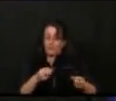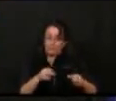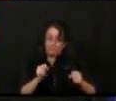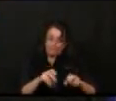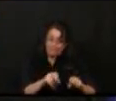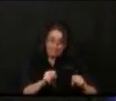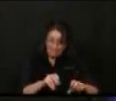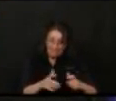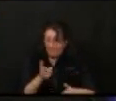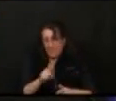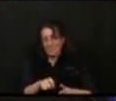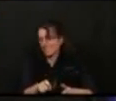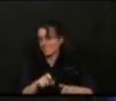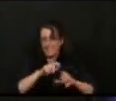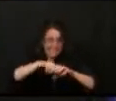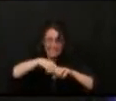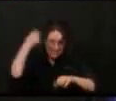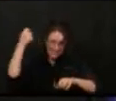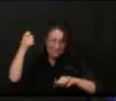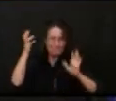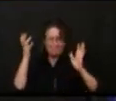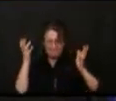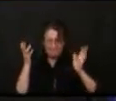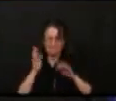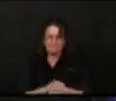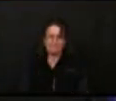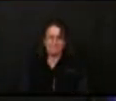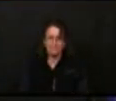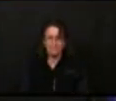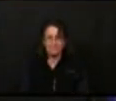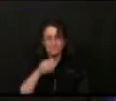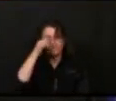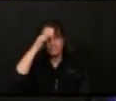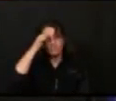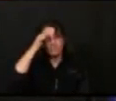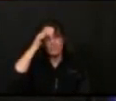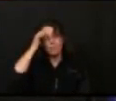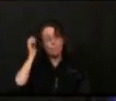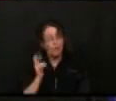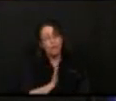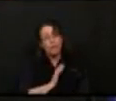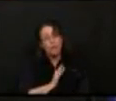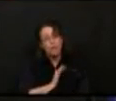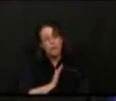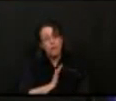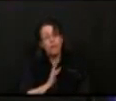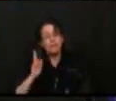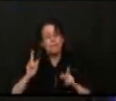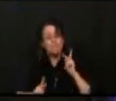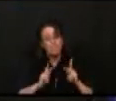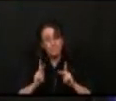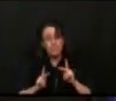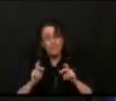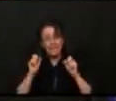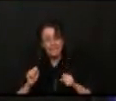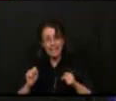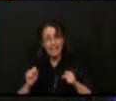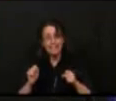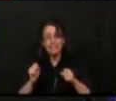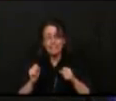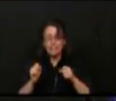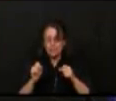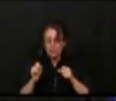to take home. But the point is, this provides an opportunity for the consumers to limit the amount of money they spend on their garbage